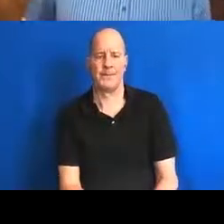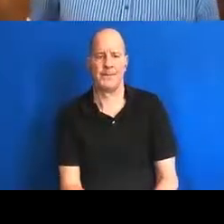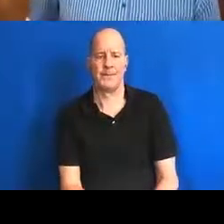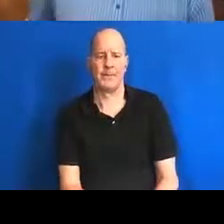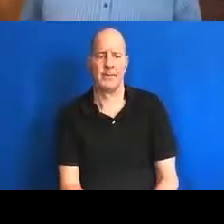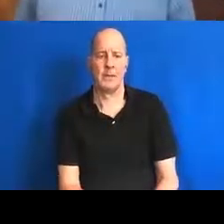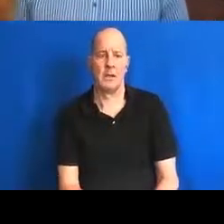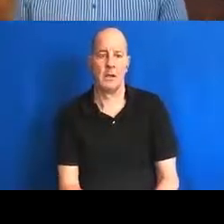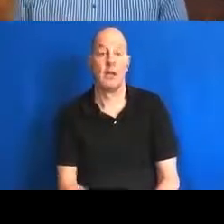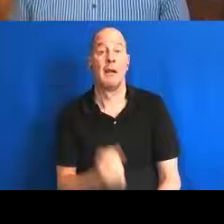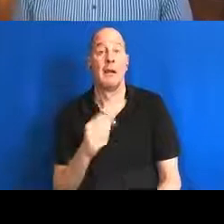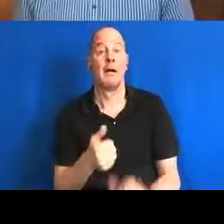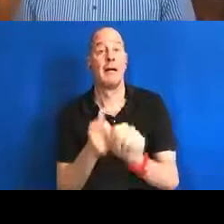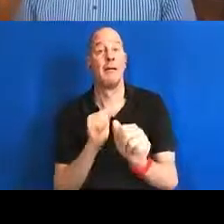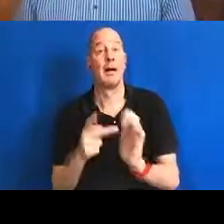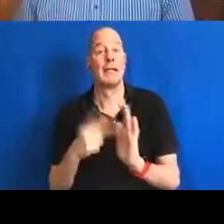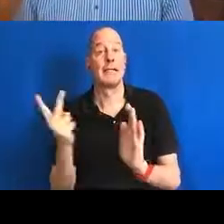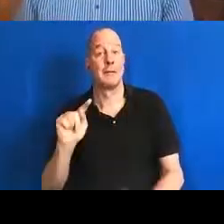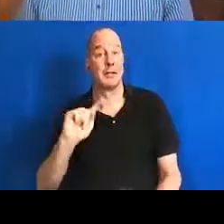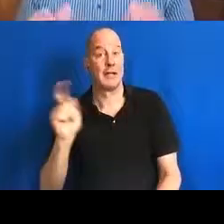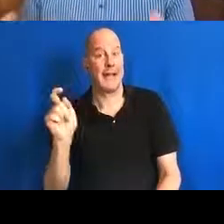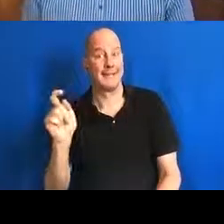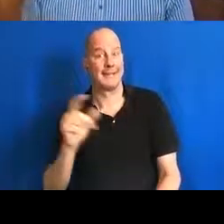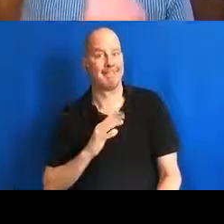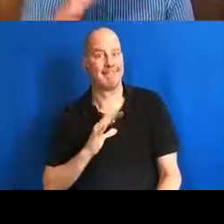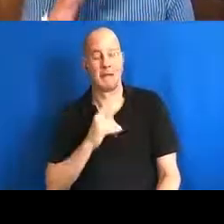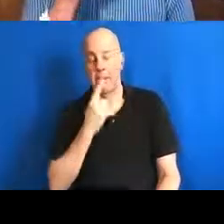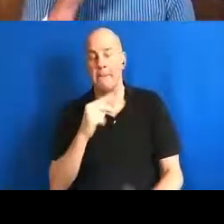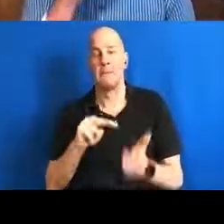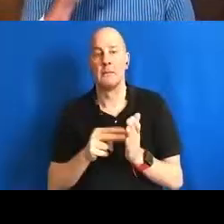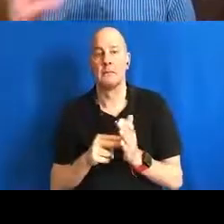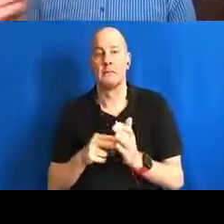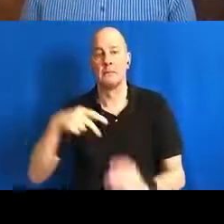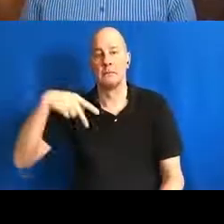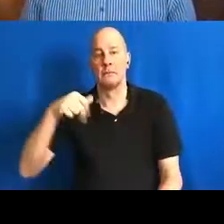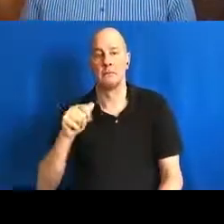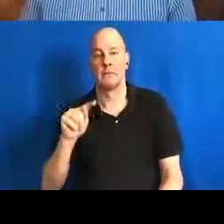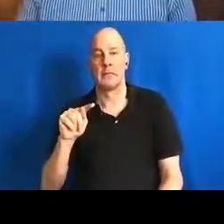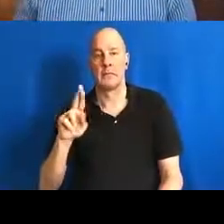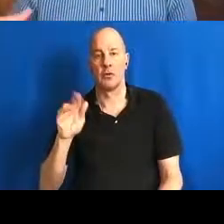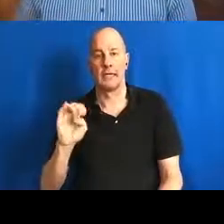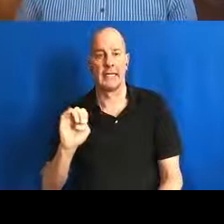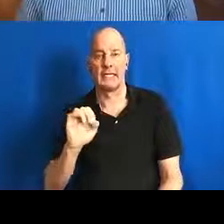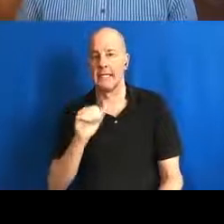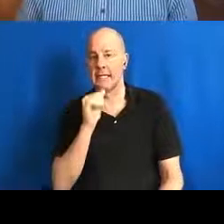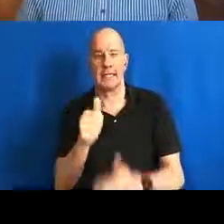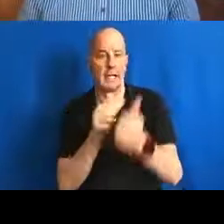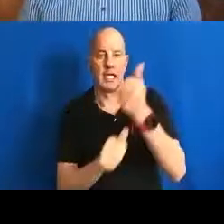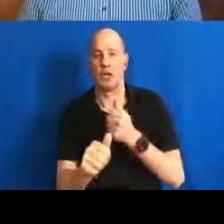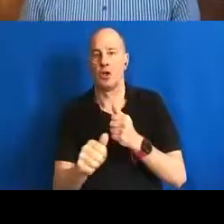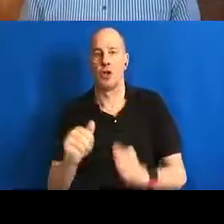it avoids double taxation, which means that the patronage is not subject to the corporate income